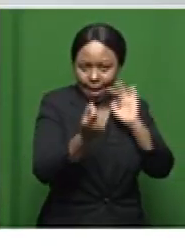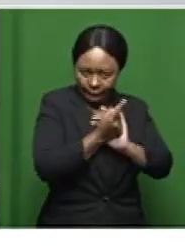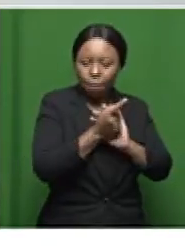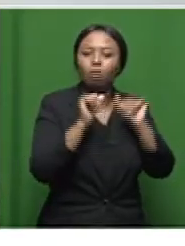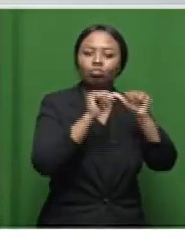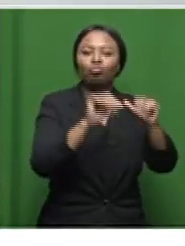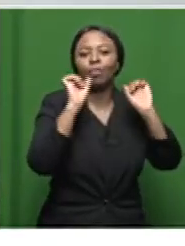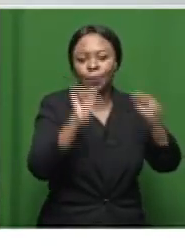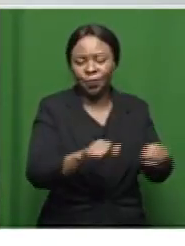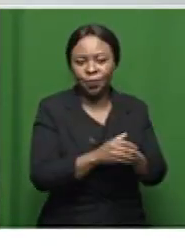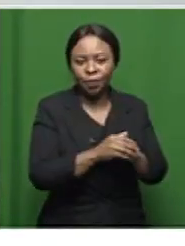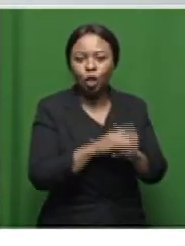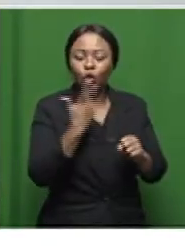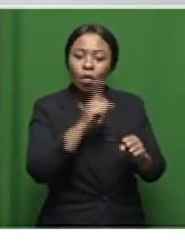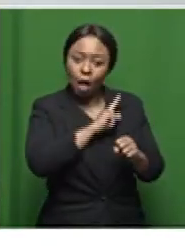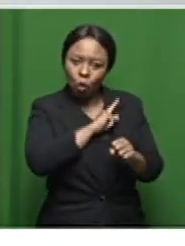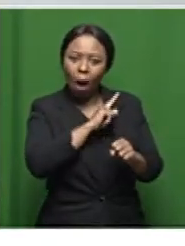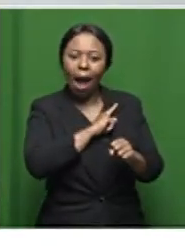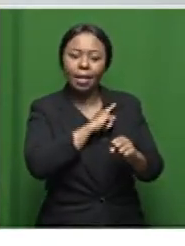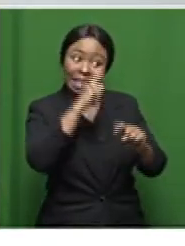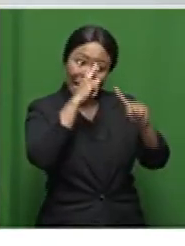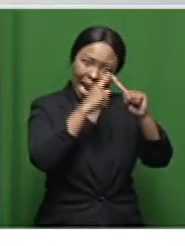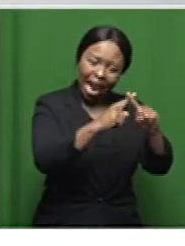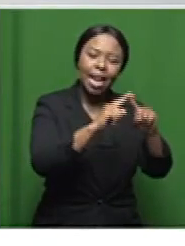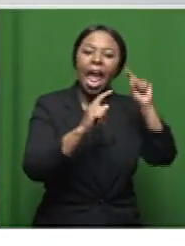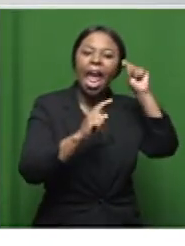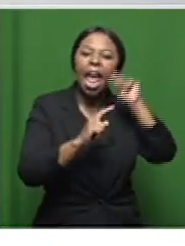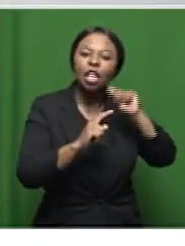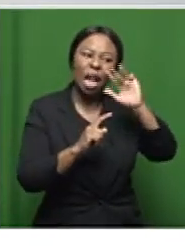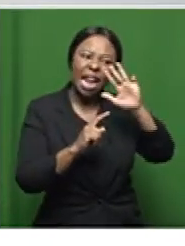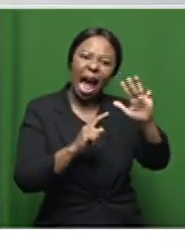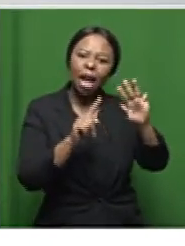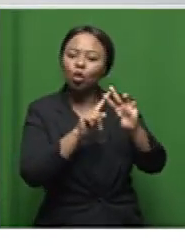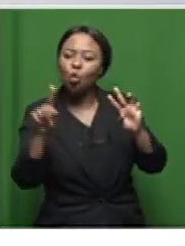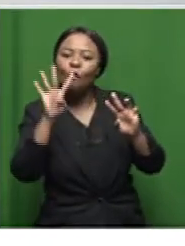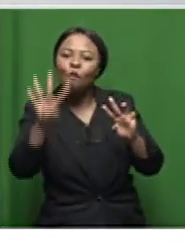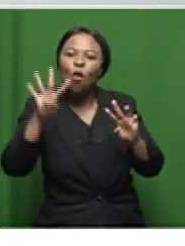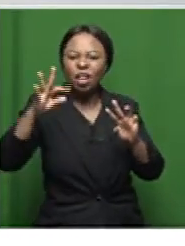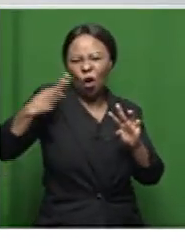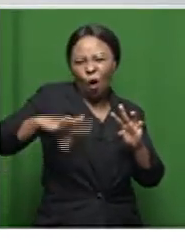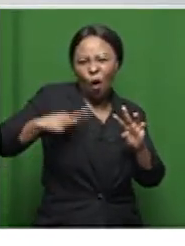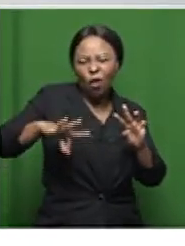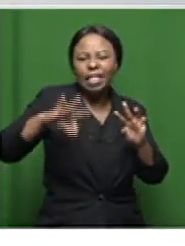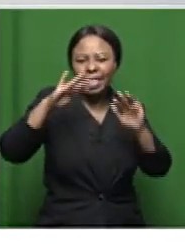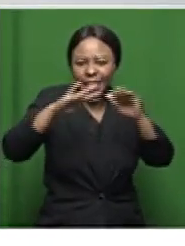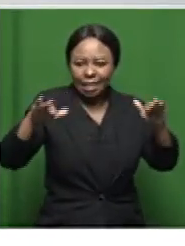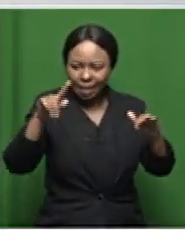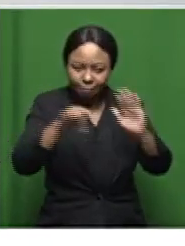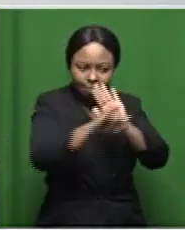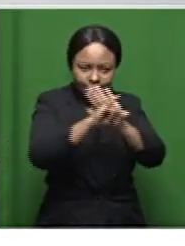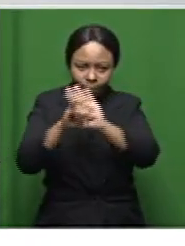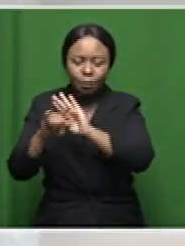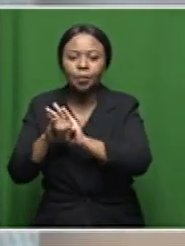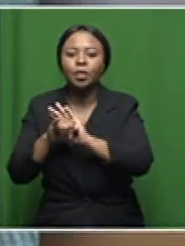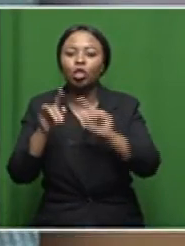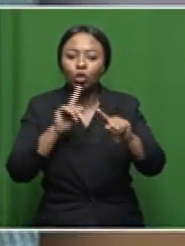why then it is targeting young girls between the ages of 9 to 14 years. However, the vaccine can